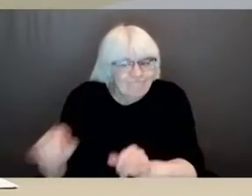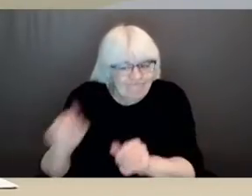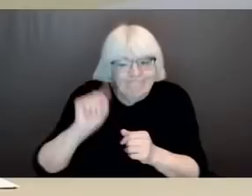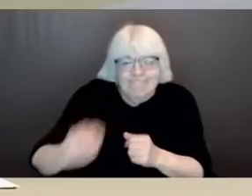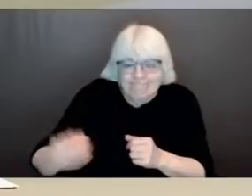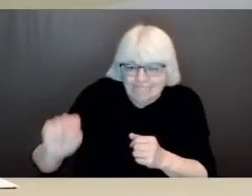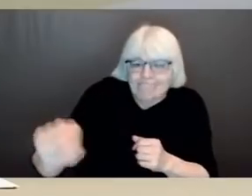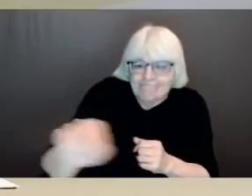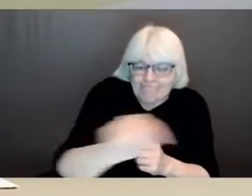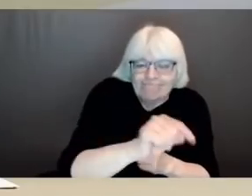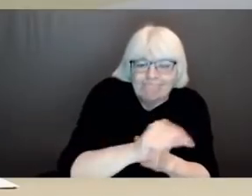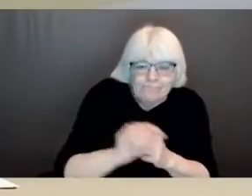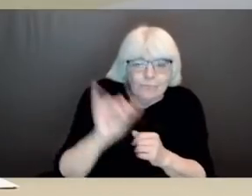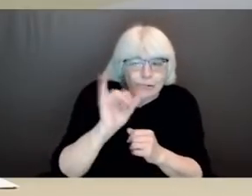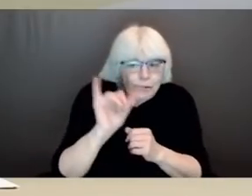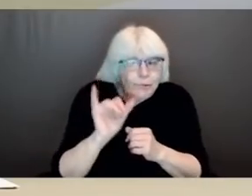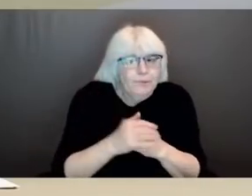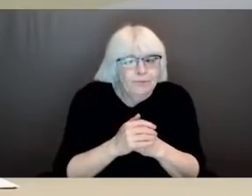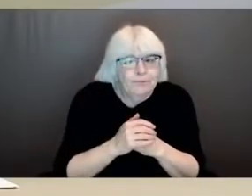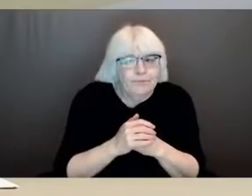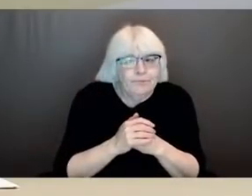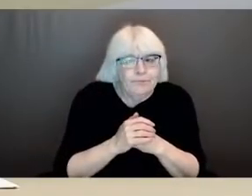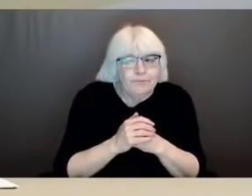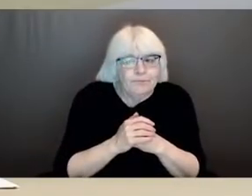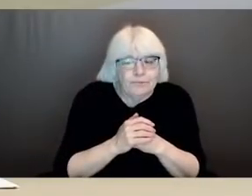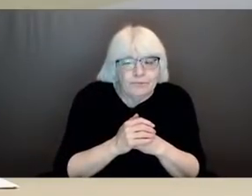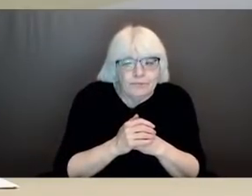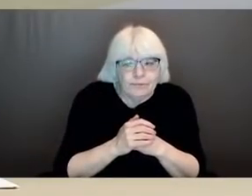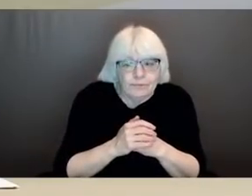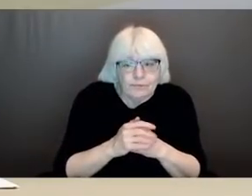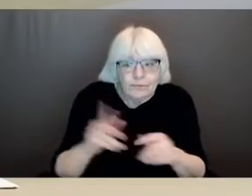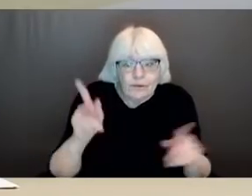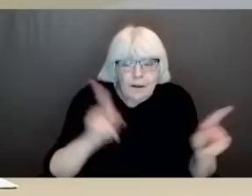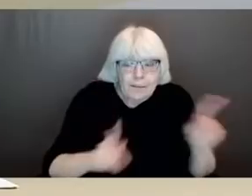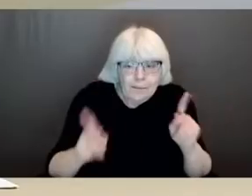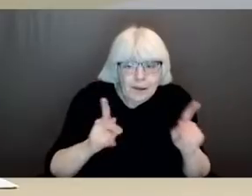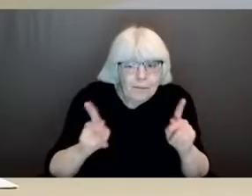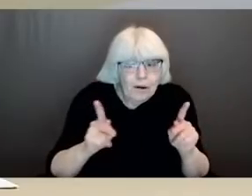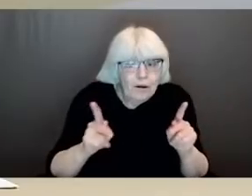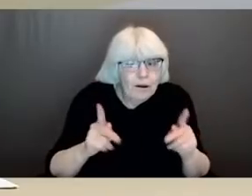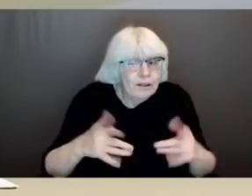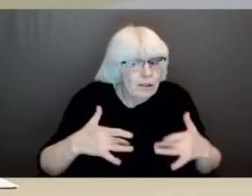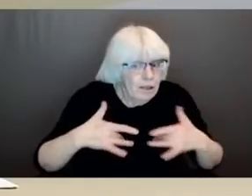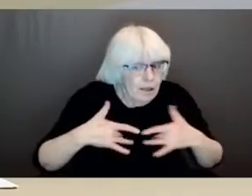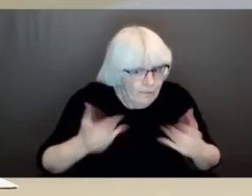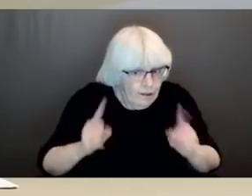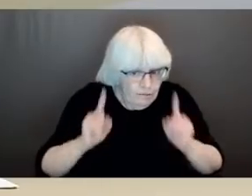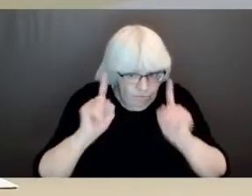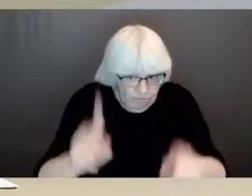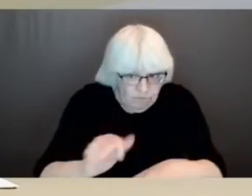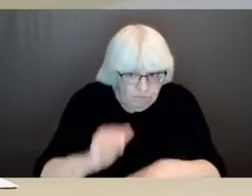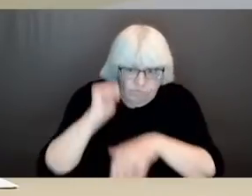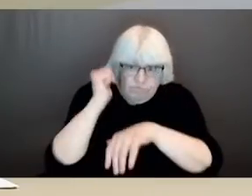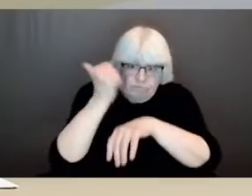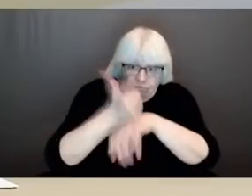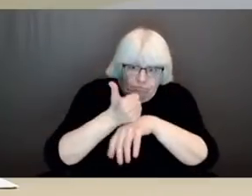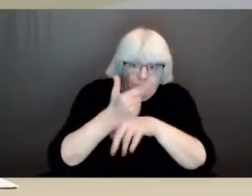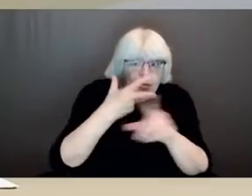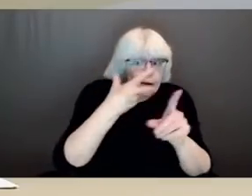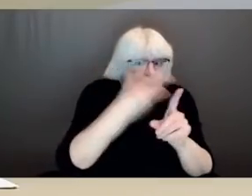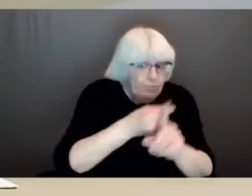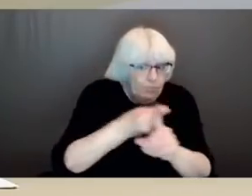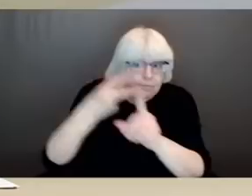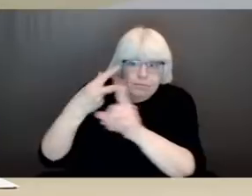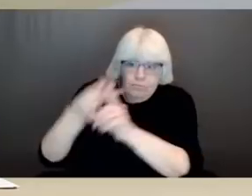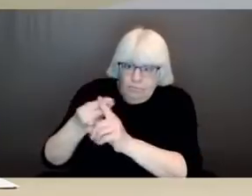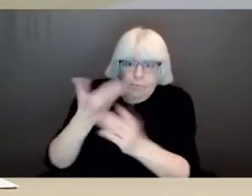when people are in a venue where a Vax Pass is in place, it allows a greater number of people